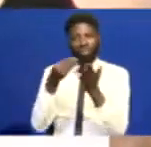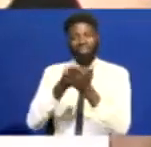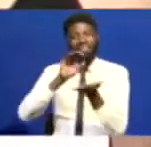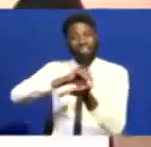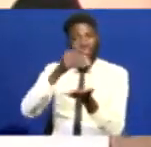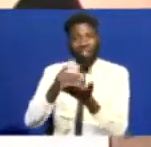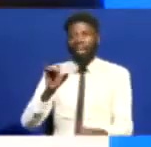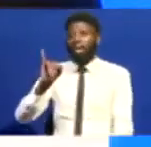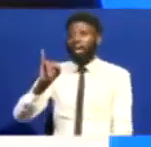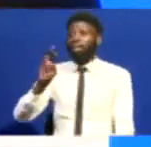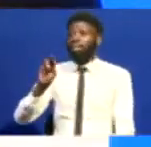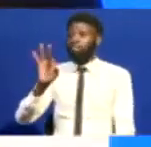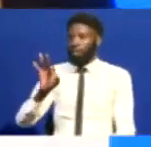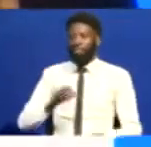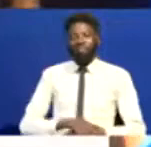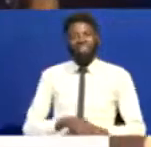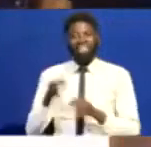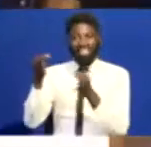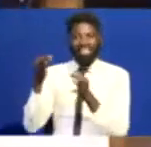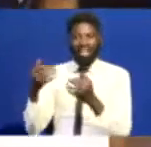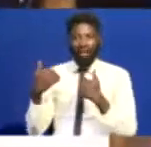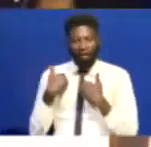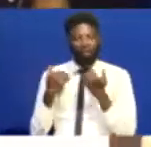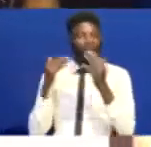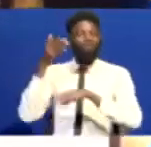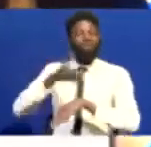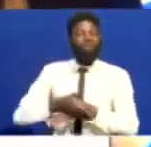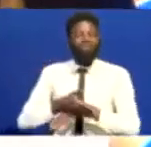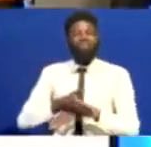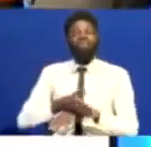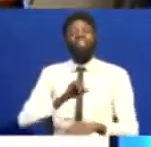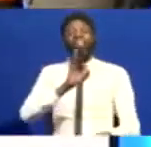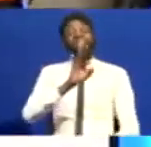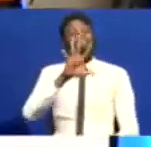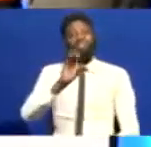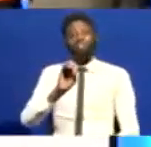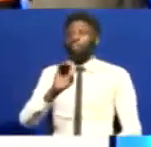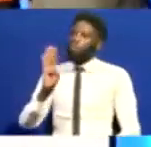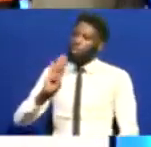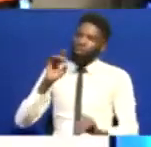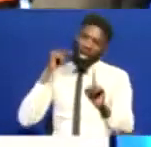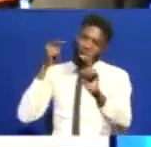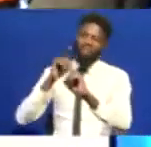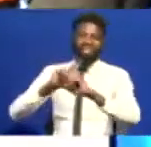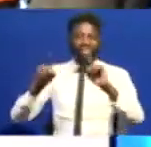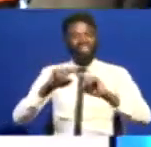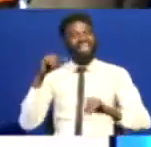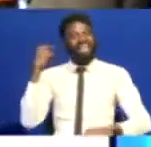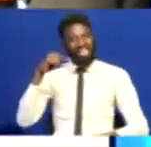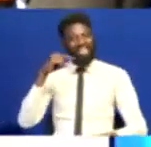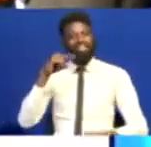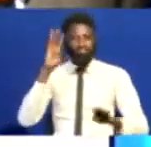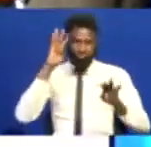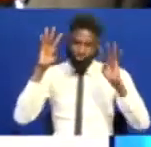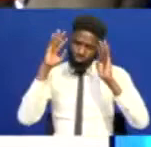Treasury has mobilized more than 350 billion shillings for various green initiatives.